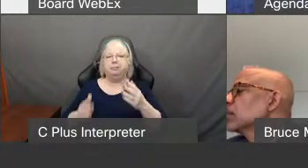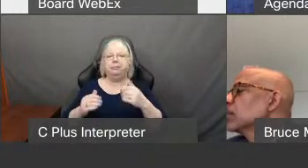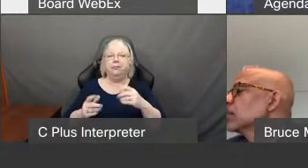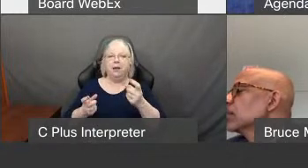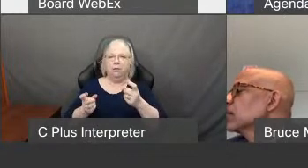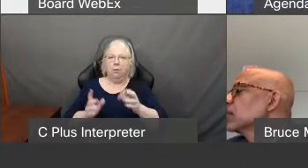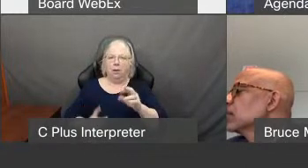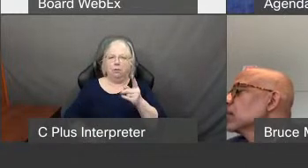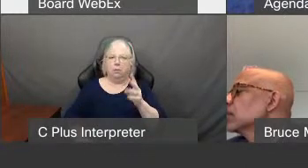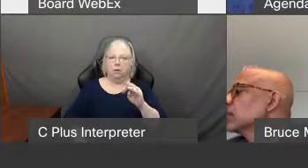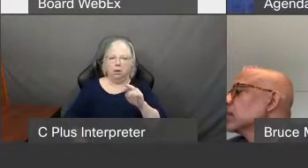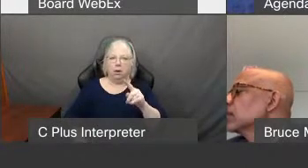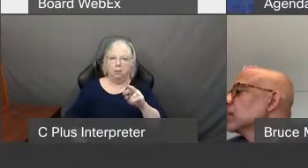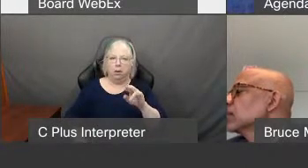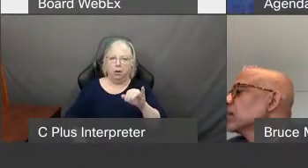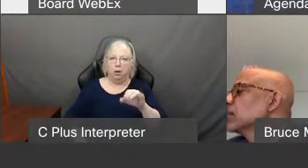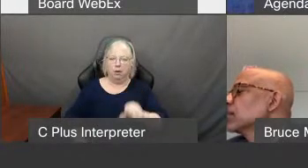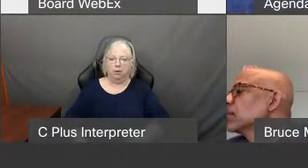Compeers?